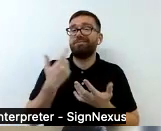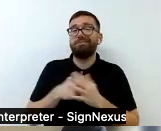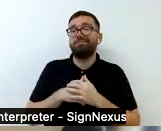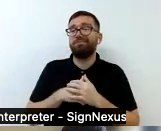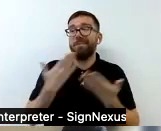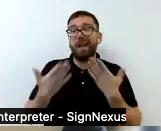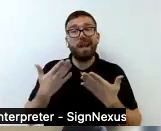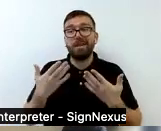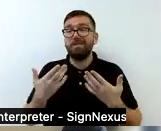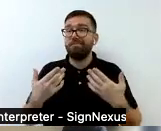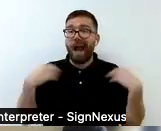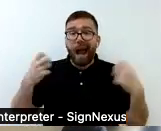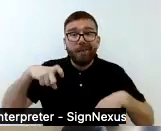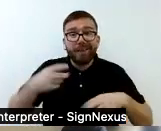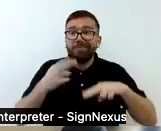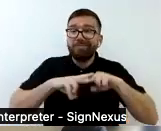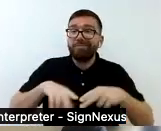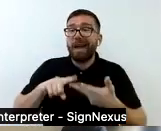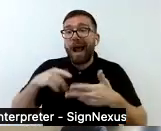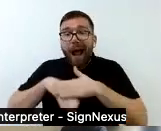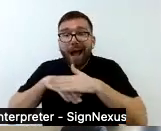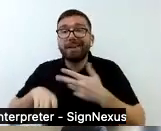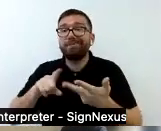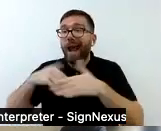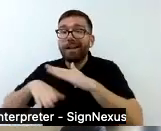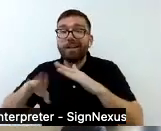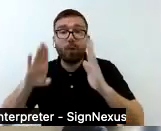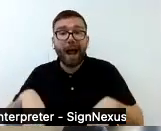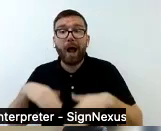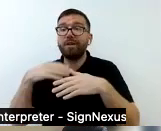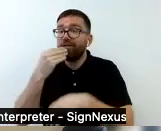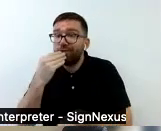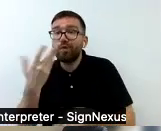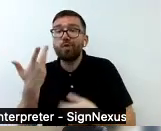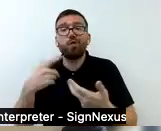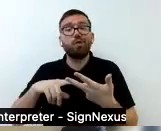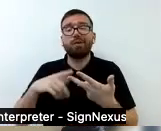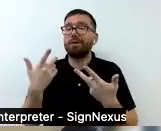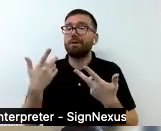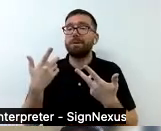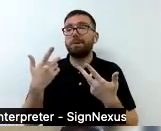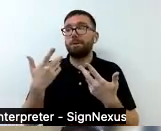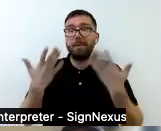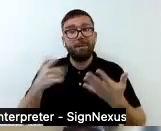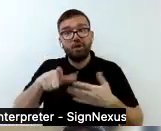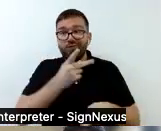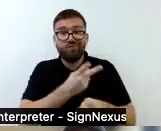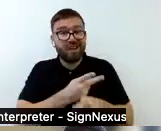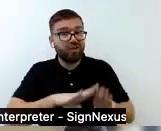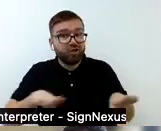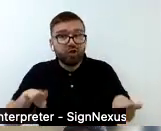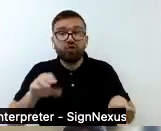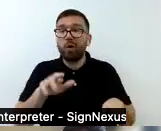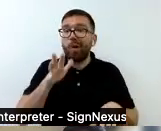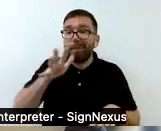or expenses, access to housing, access to food, the oversight of one or more dependents, no ability to